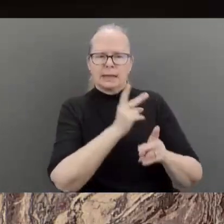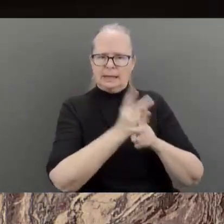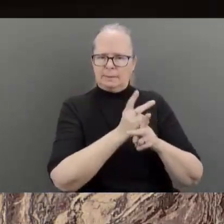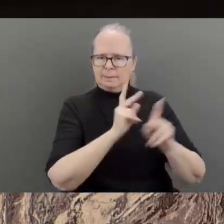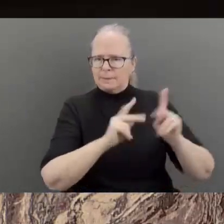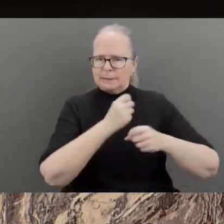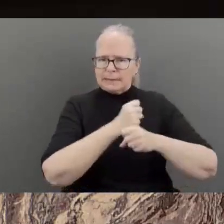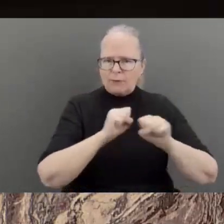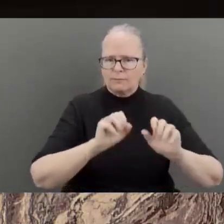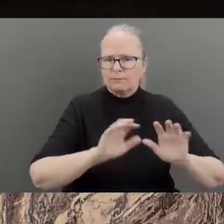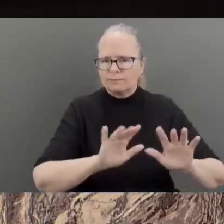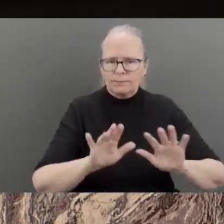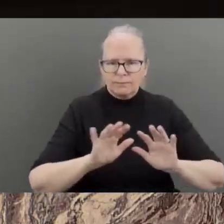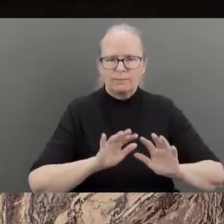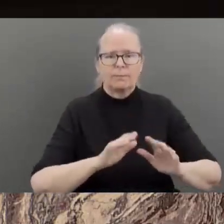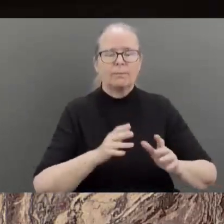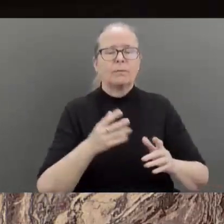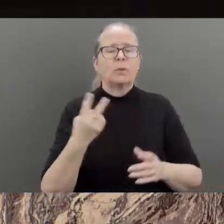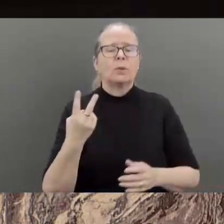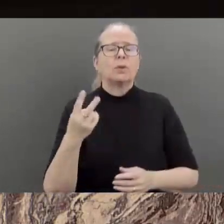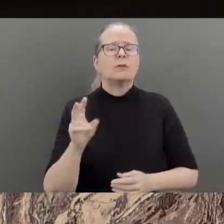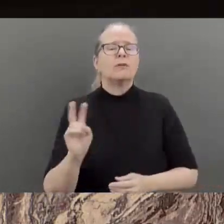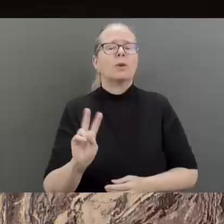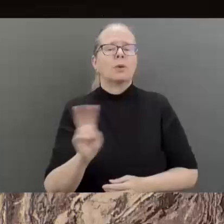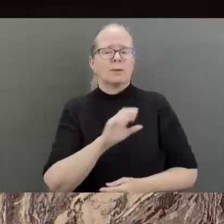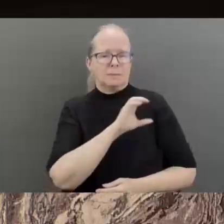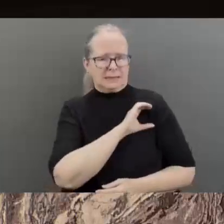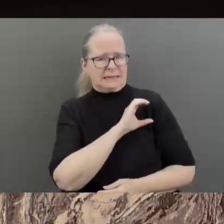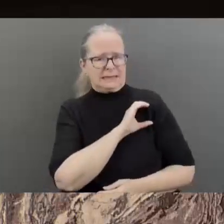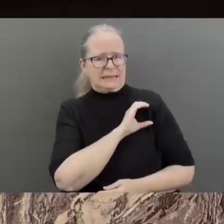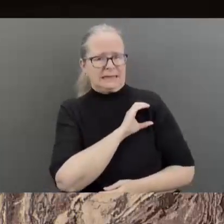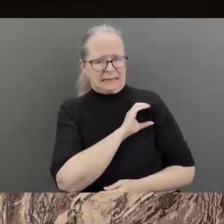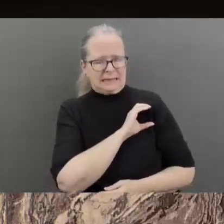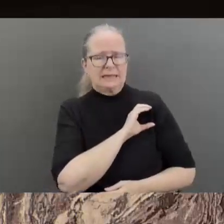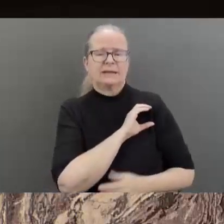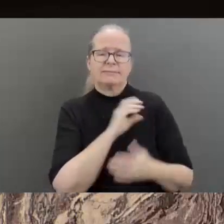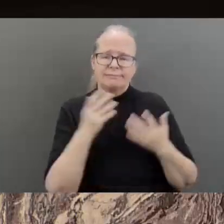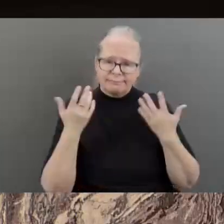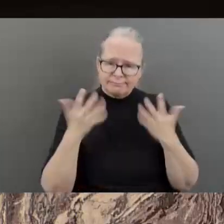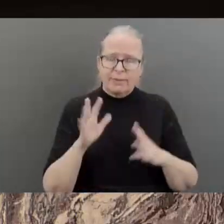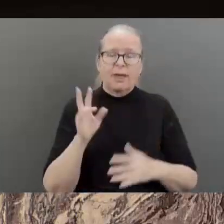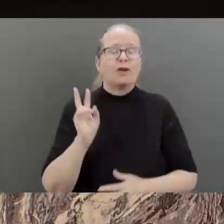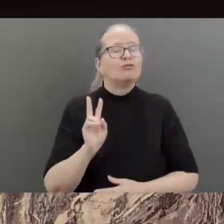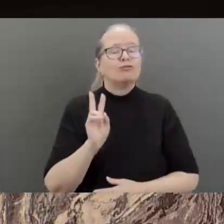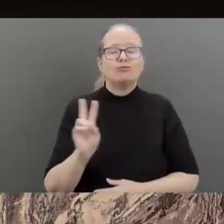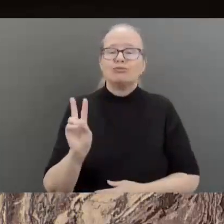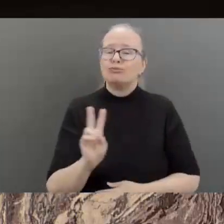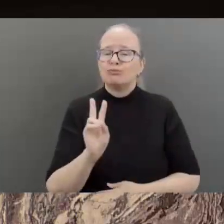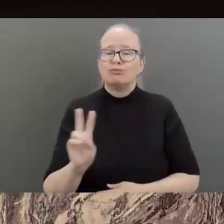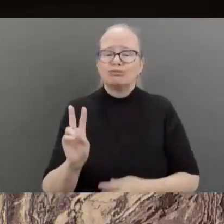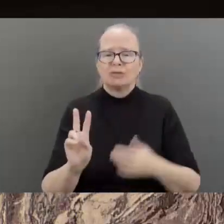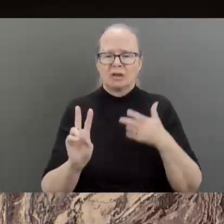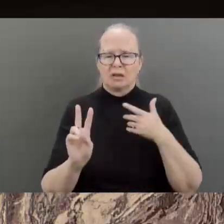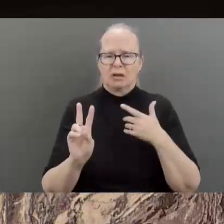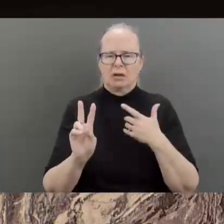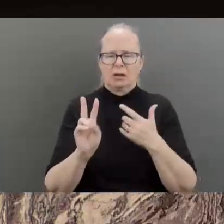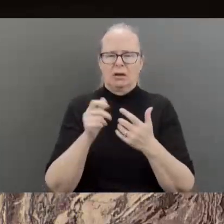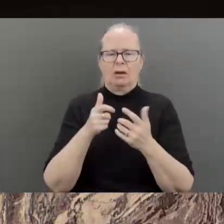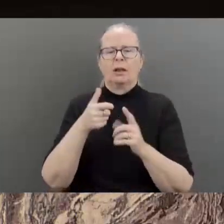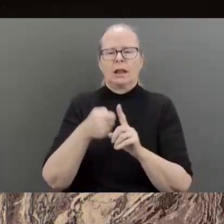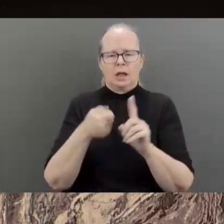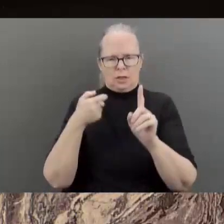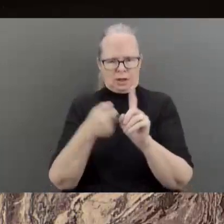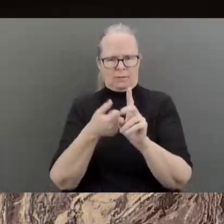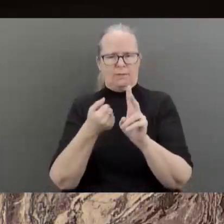east side. The suspect was wanted on 10 outstanding warrants for his arrest, which included violent